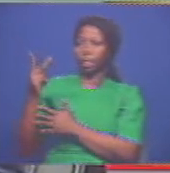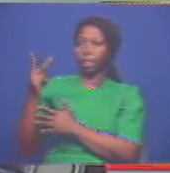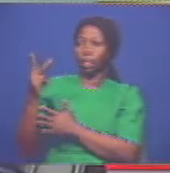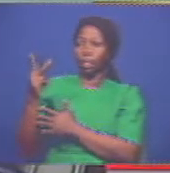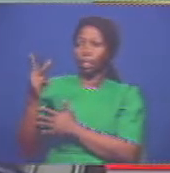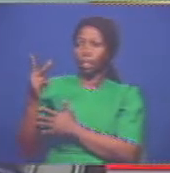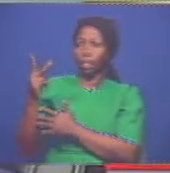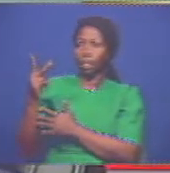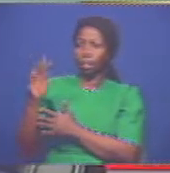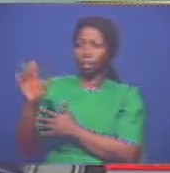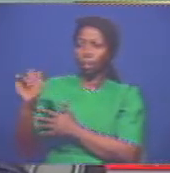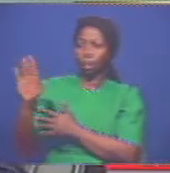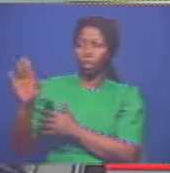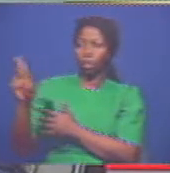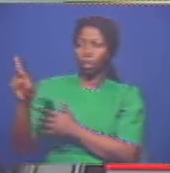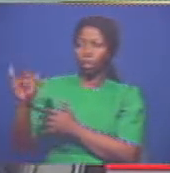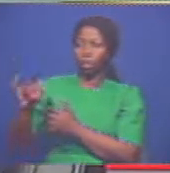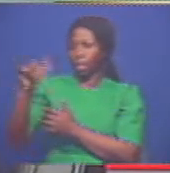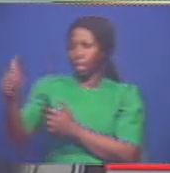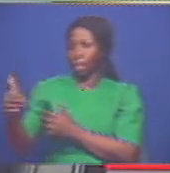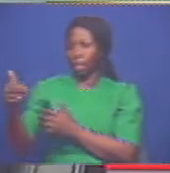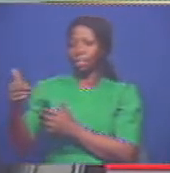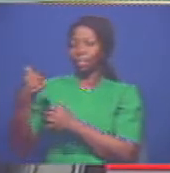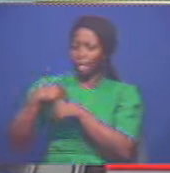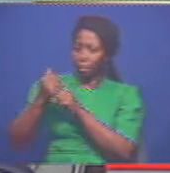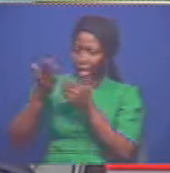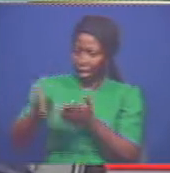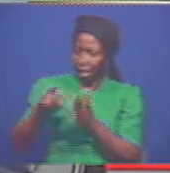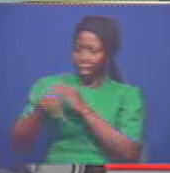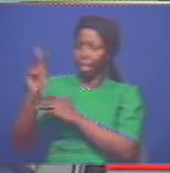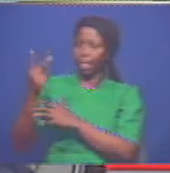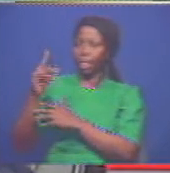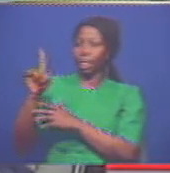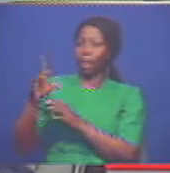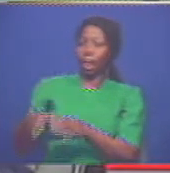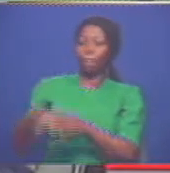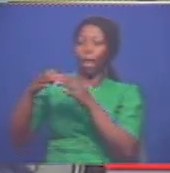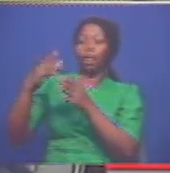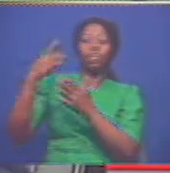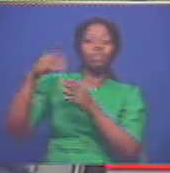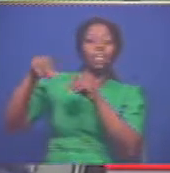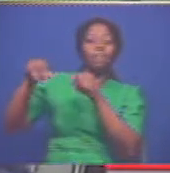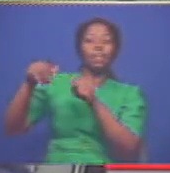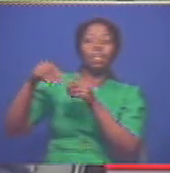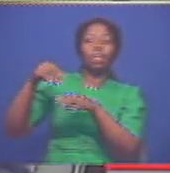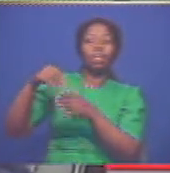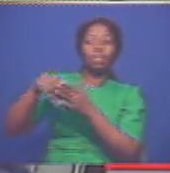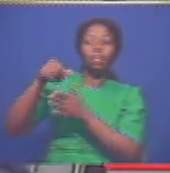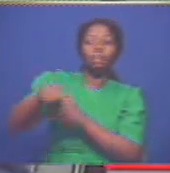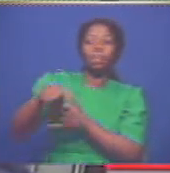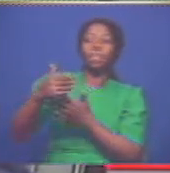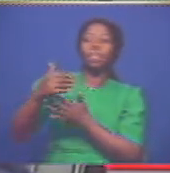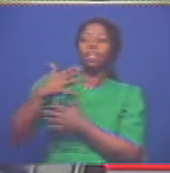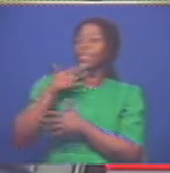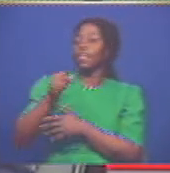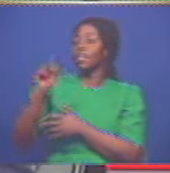the baburi, the other thing, they are made here in Kenya. And one bag of cement, you are getting it at a cost of